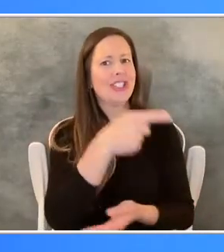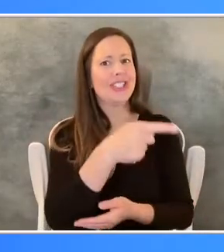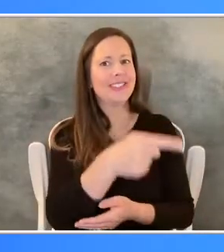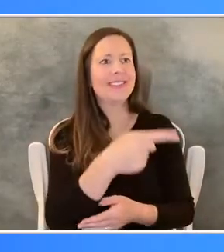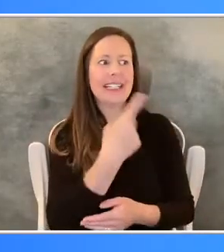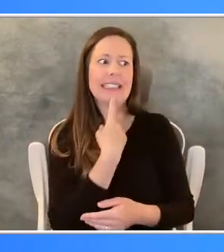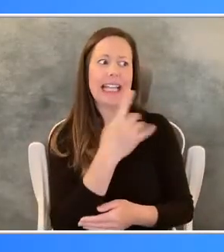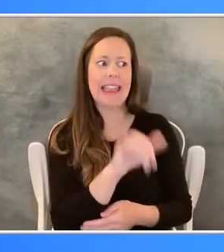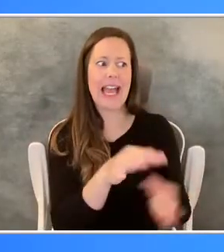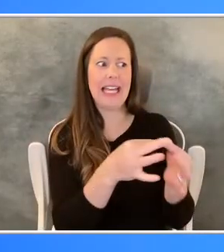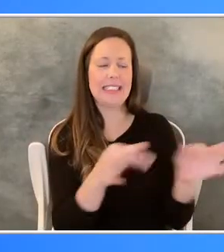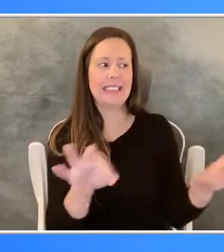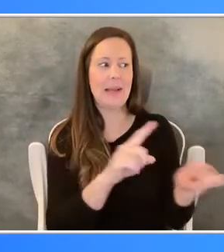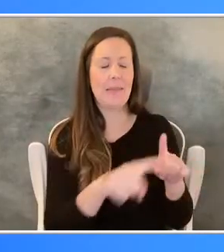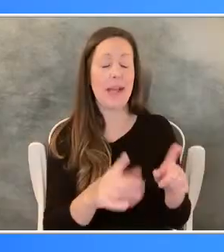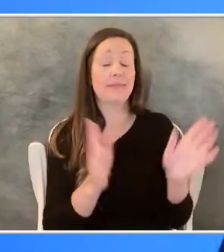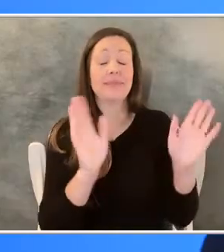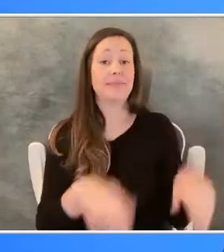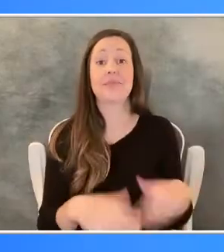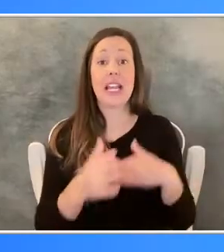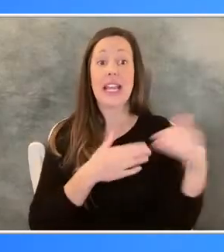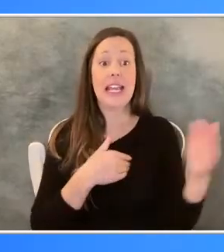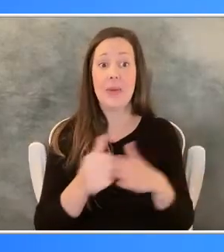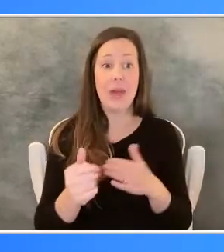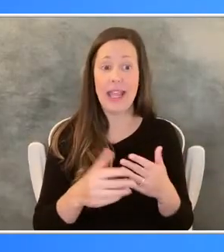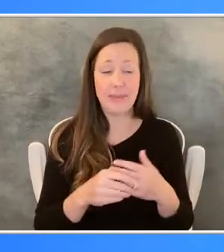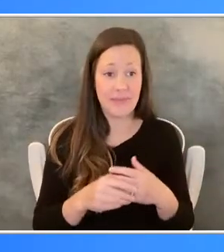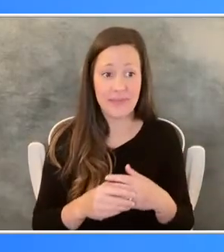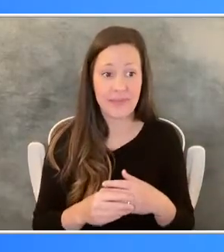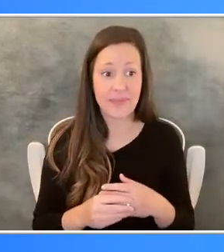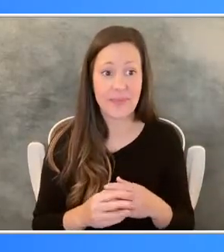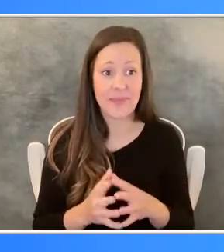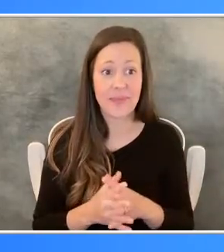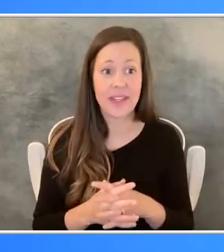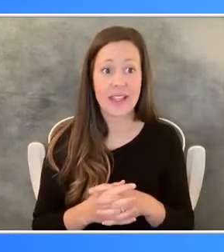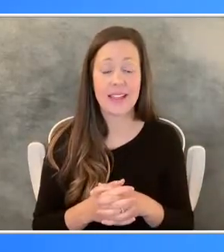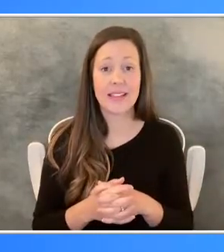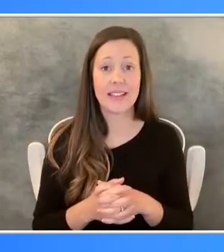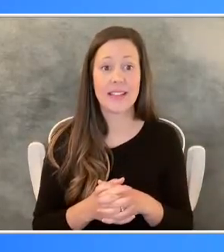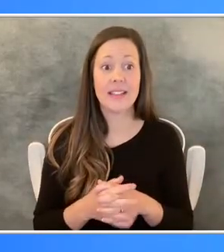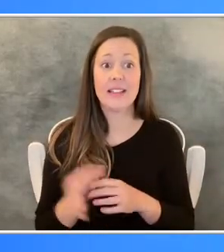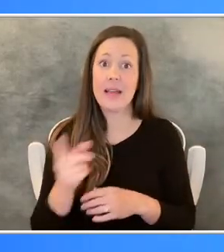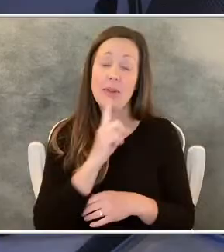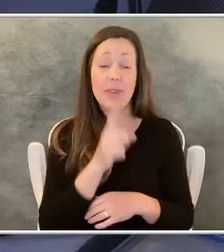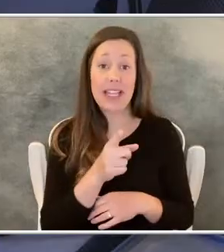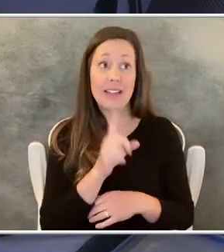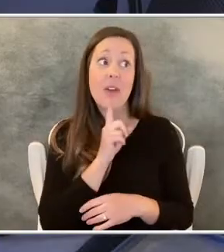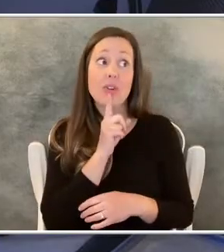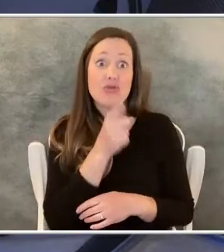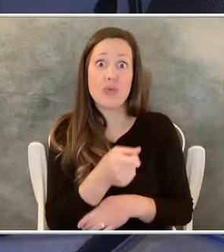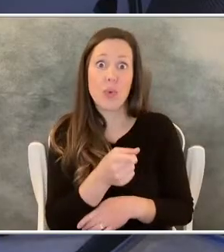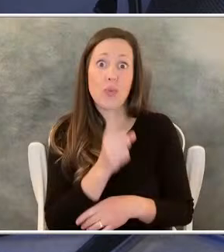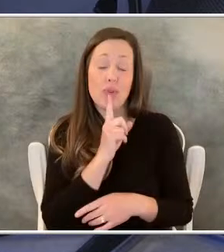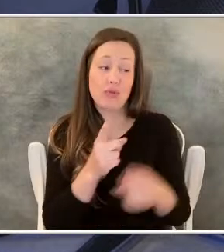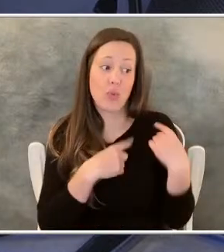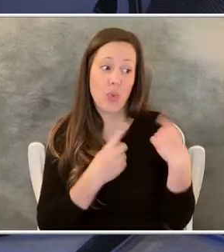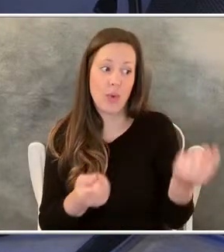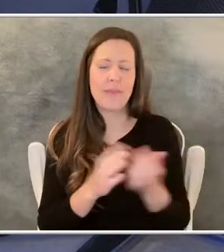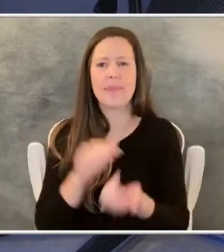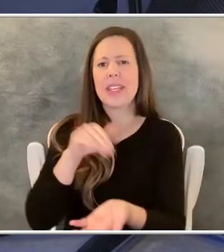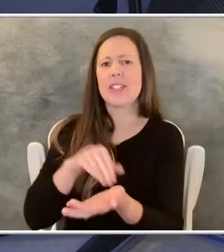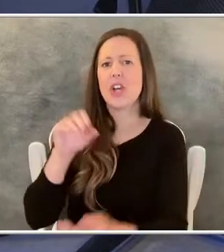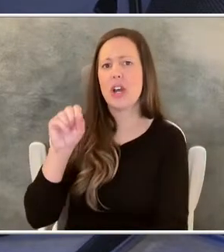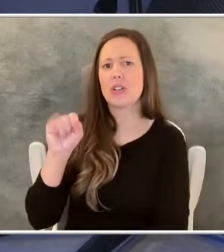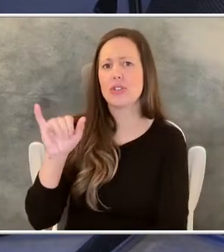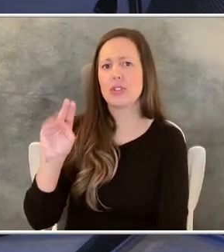But regardless, it was, it has been true. Dr. Singh, explain what Kati's